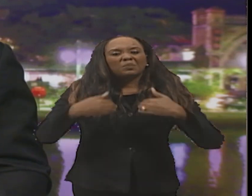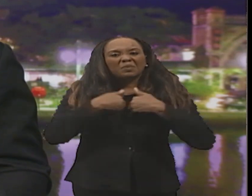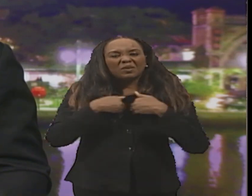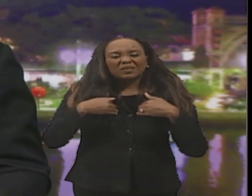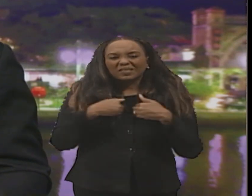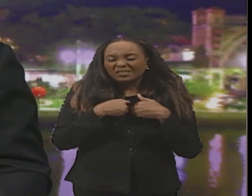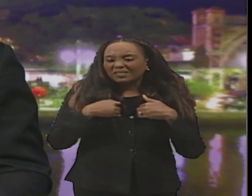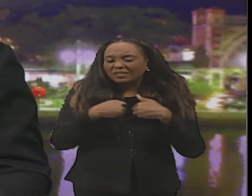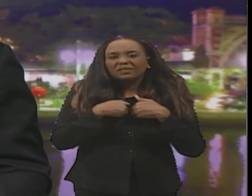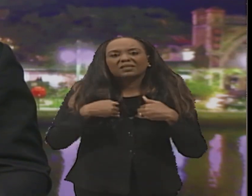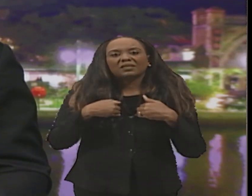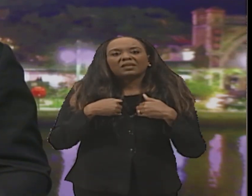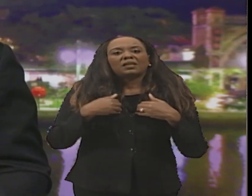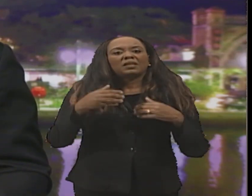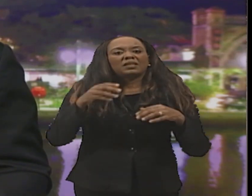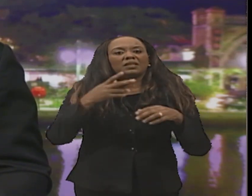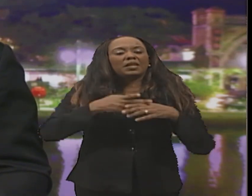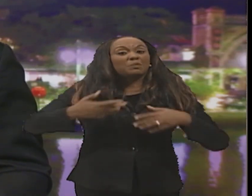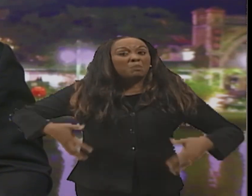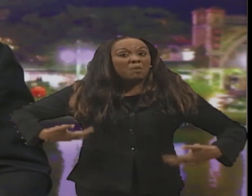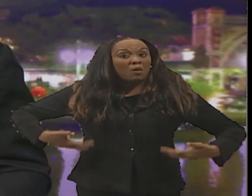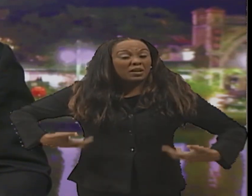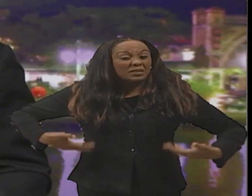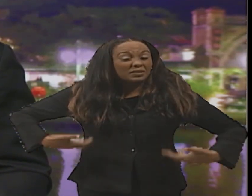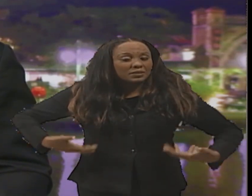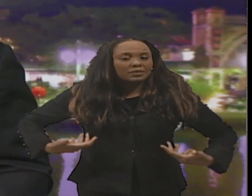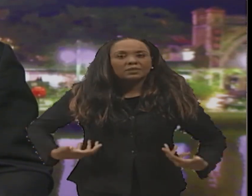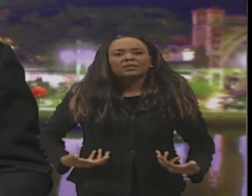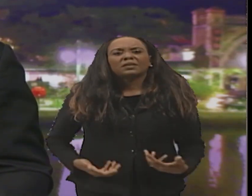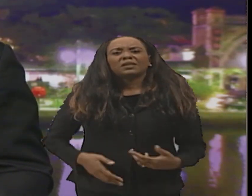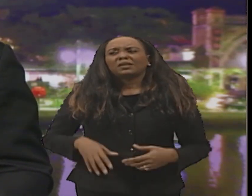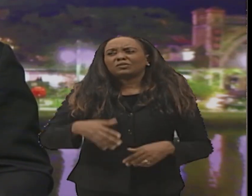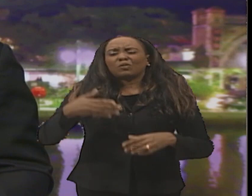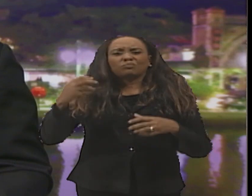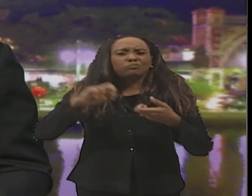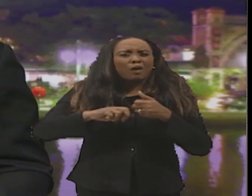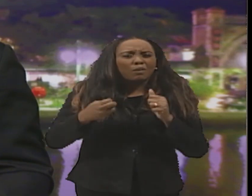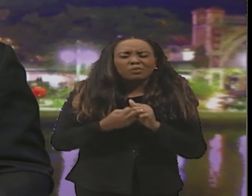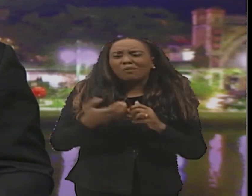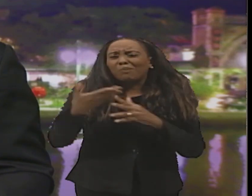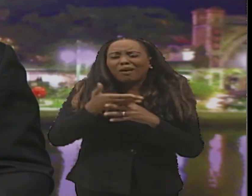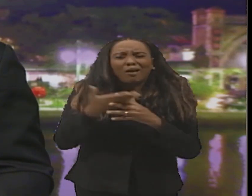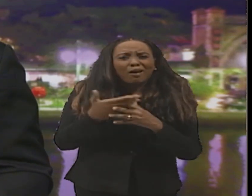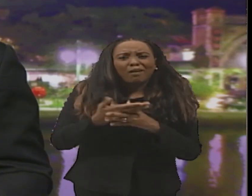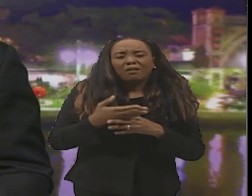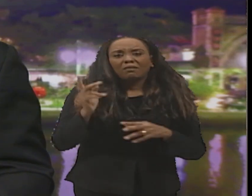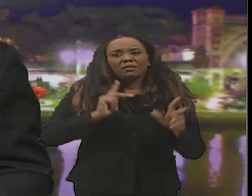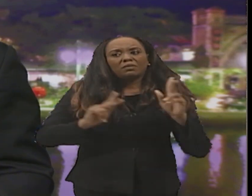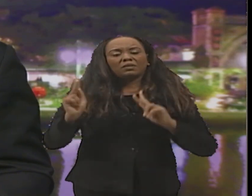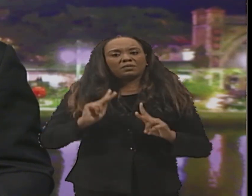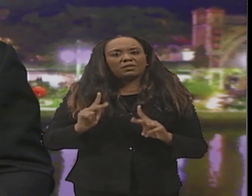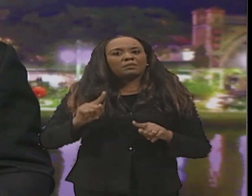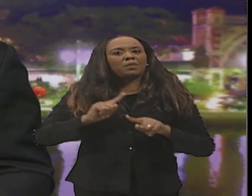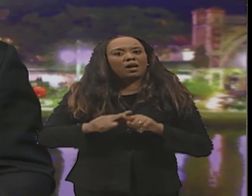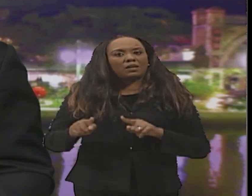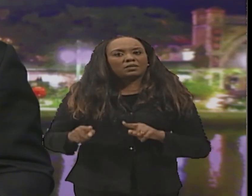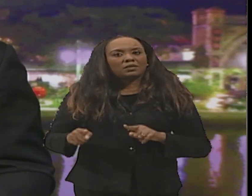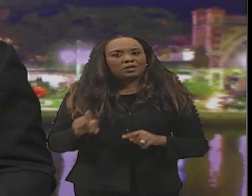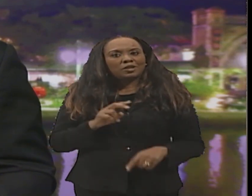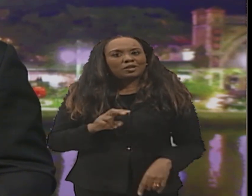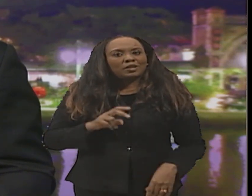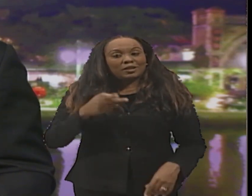Monkeys, though deemed a nuisance for some in the agricultural sector, are actually boosting another part of the local economy,